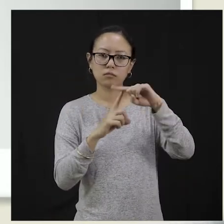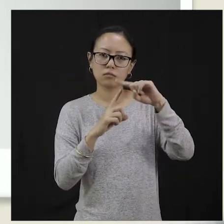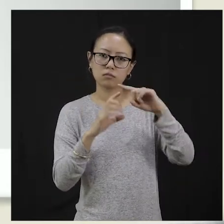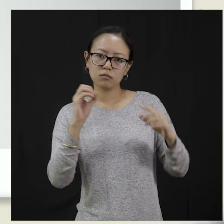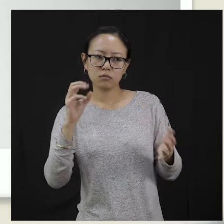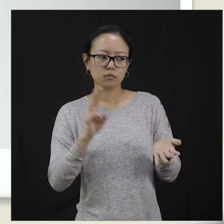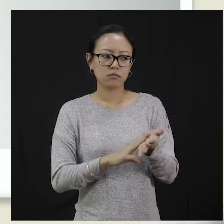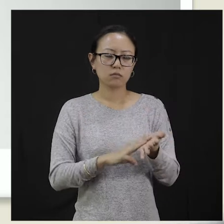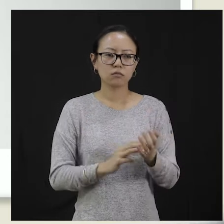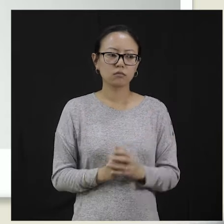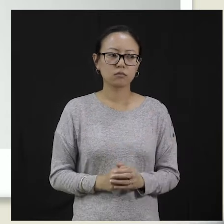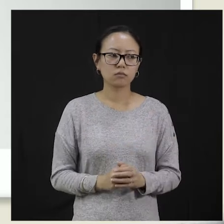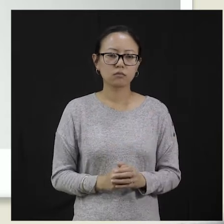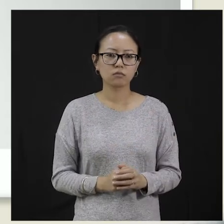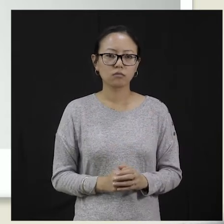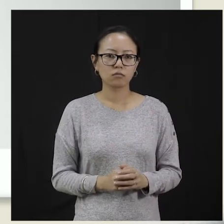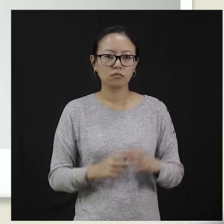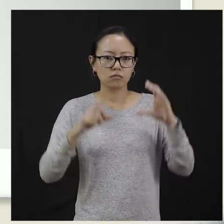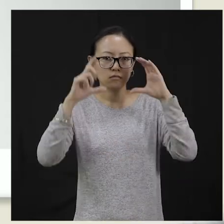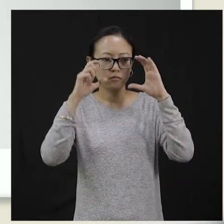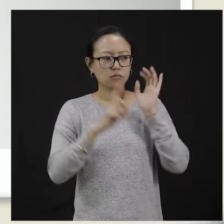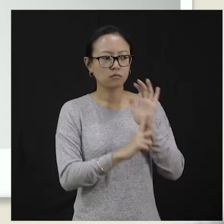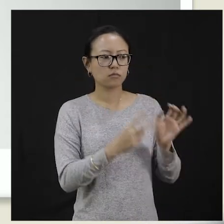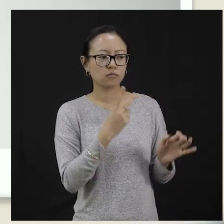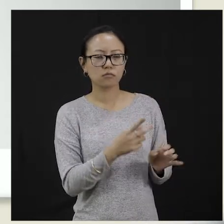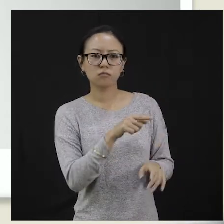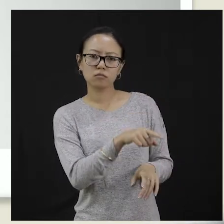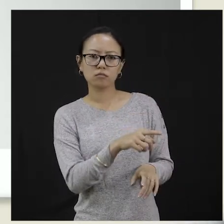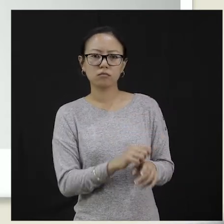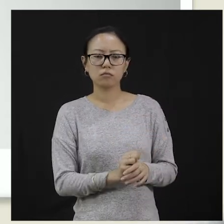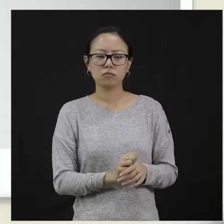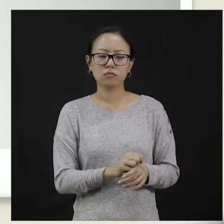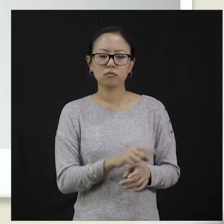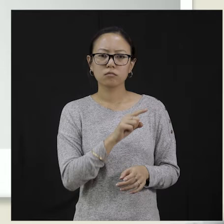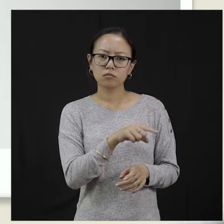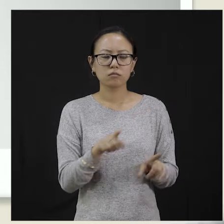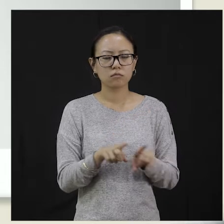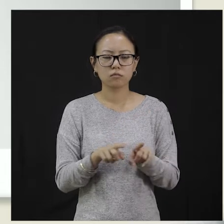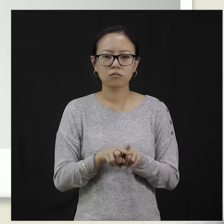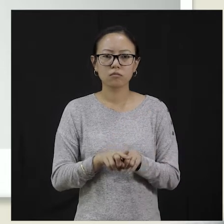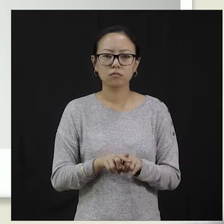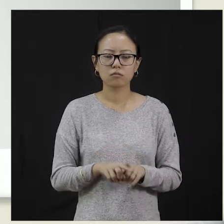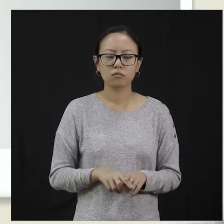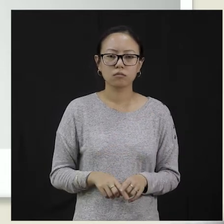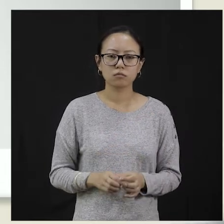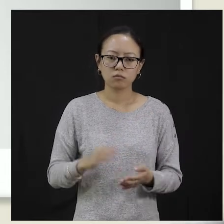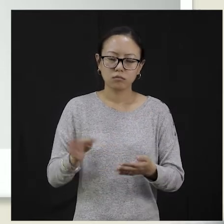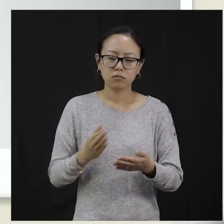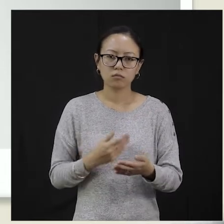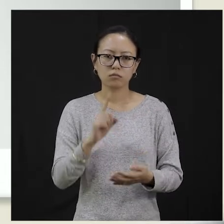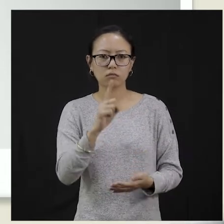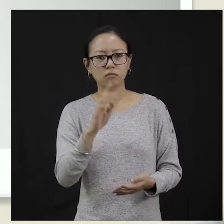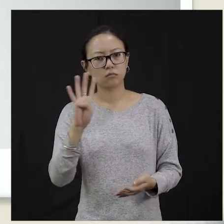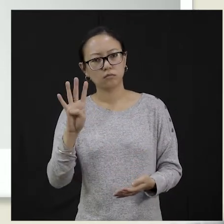is also in our textbook, page number 14, right? Yes, you have to circle the book on